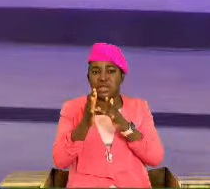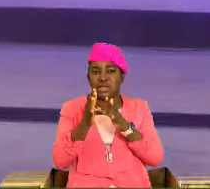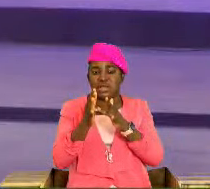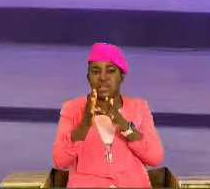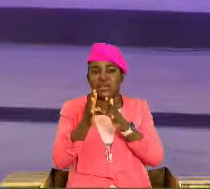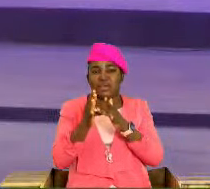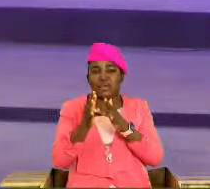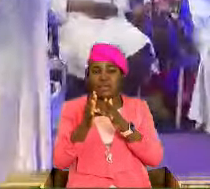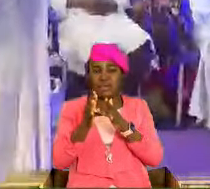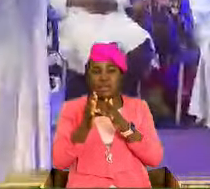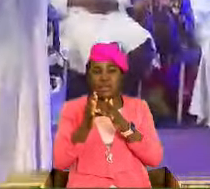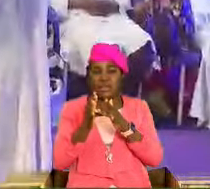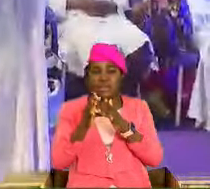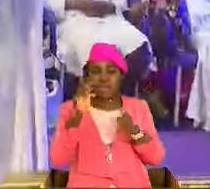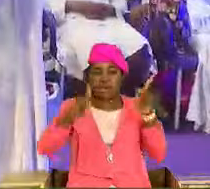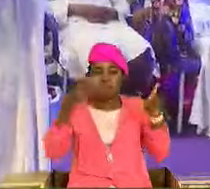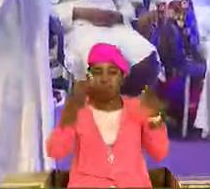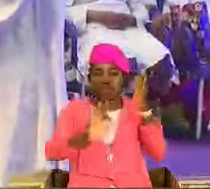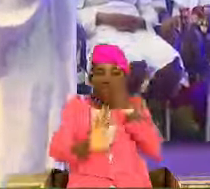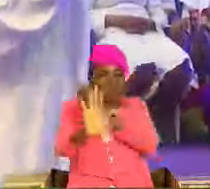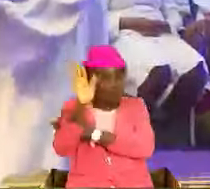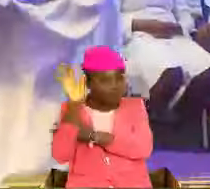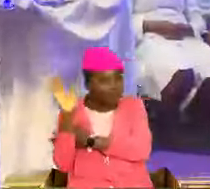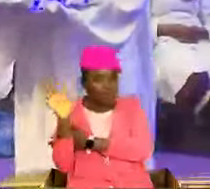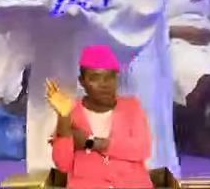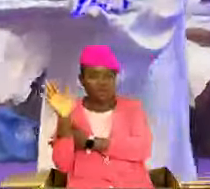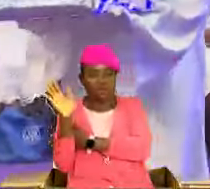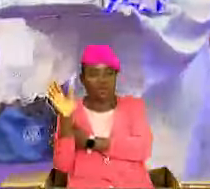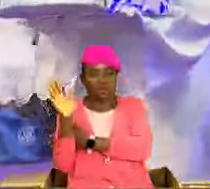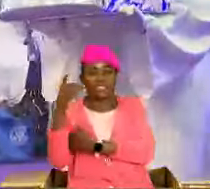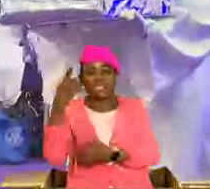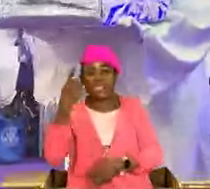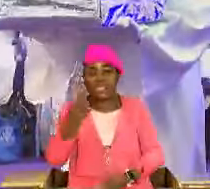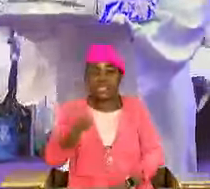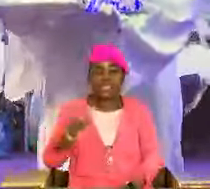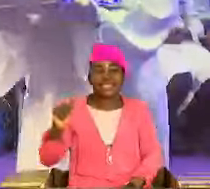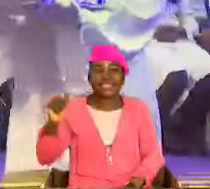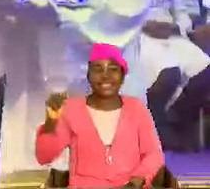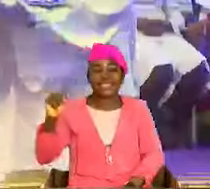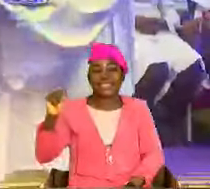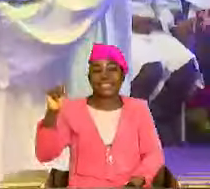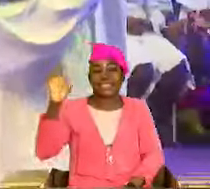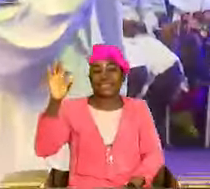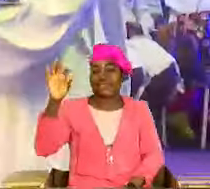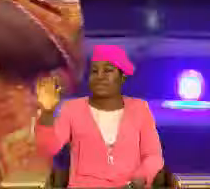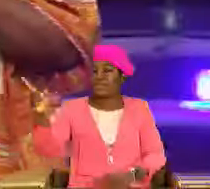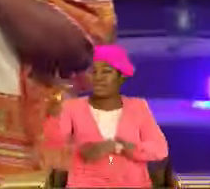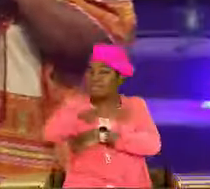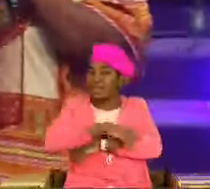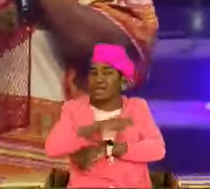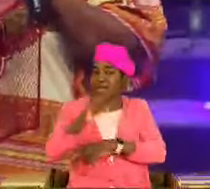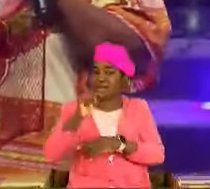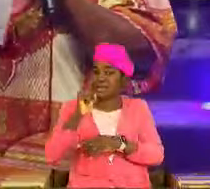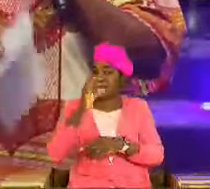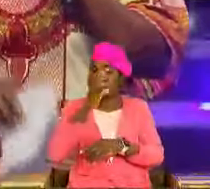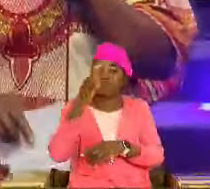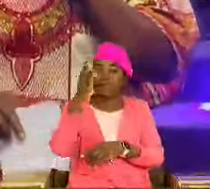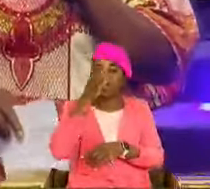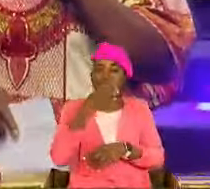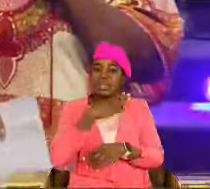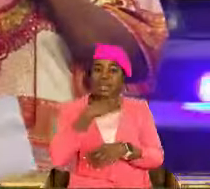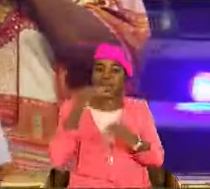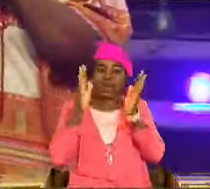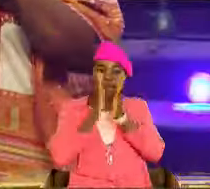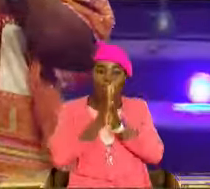Jesus brethren the 70 days fasting and prayer program ends today but the war has